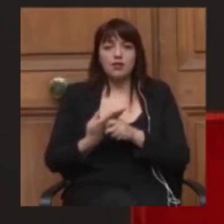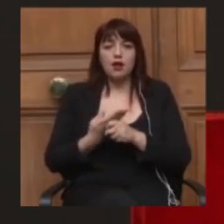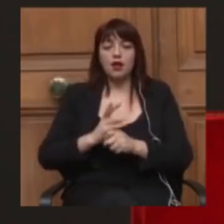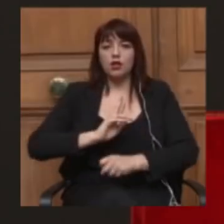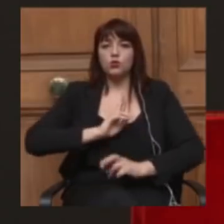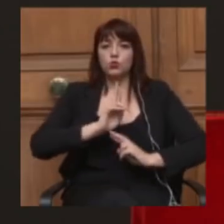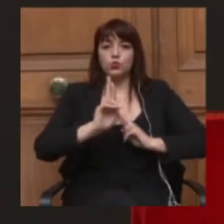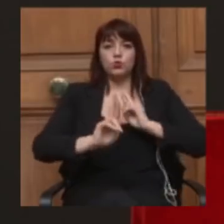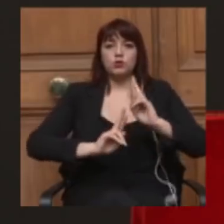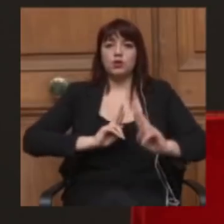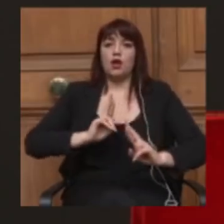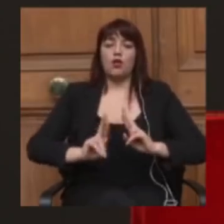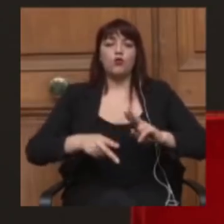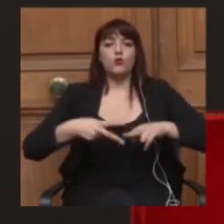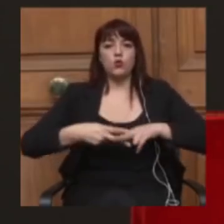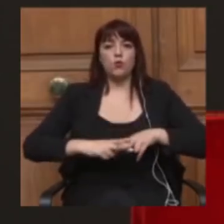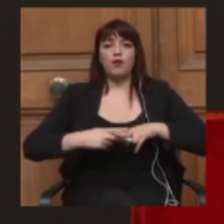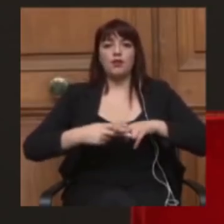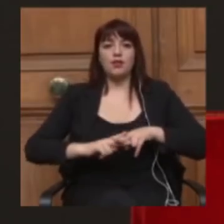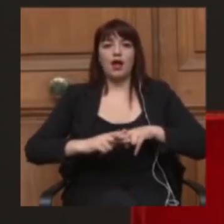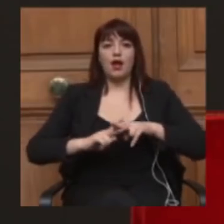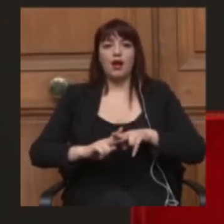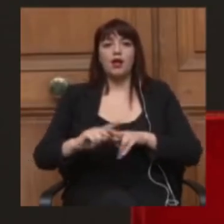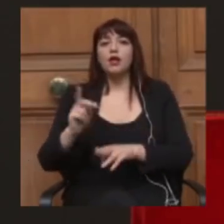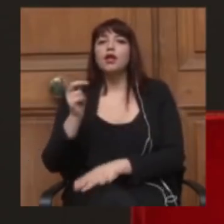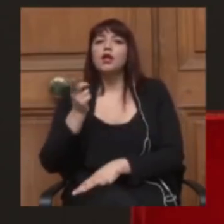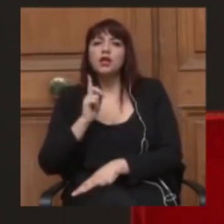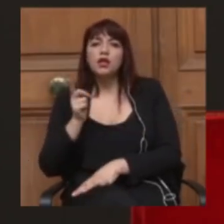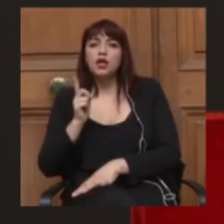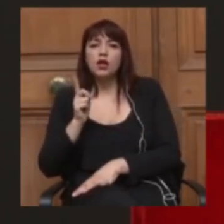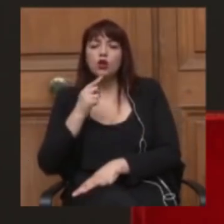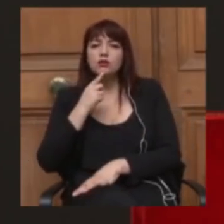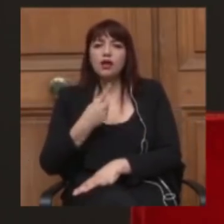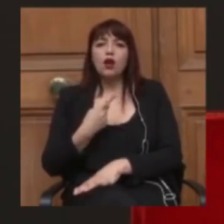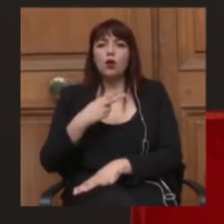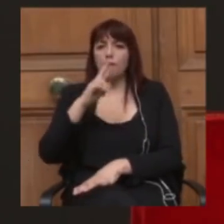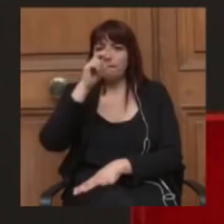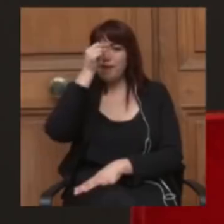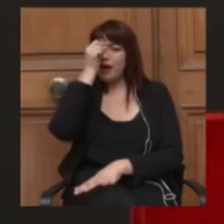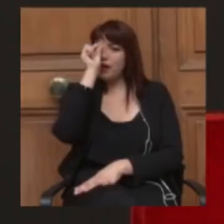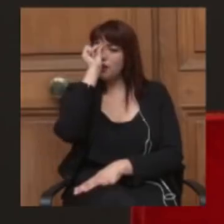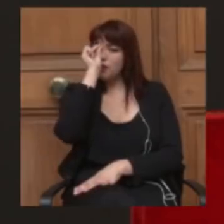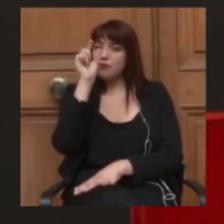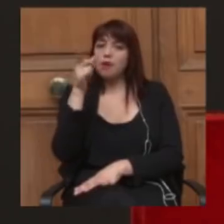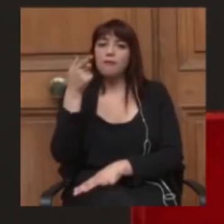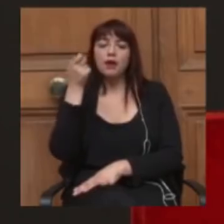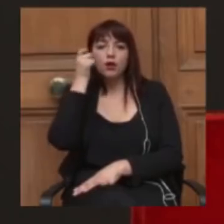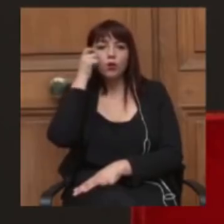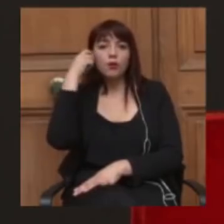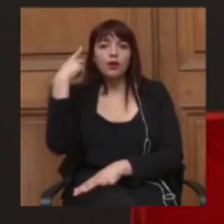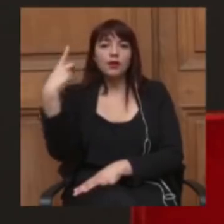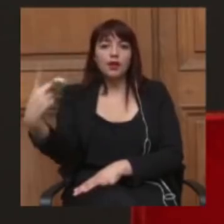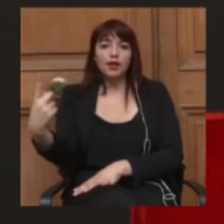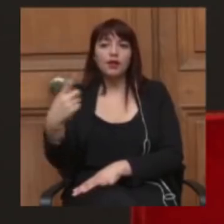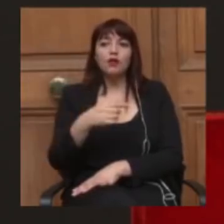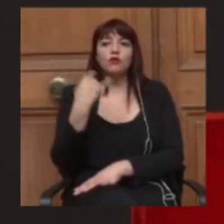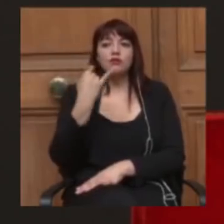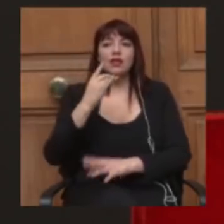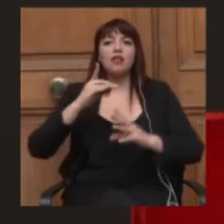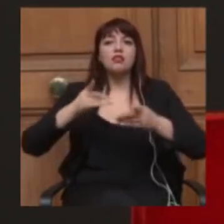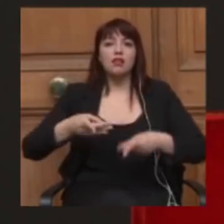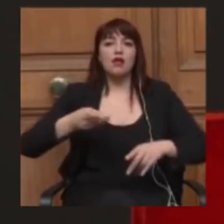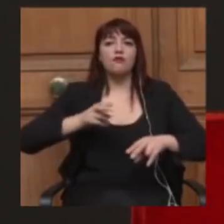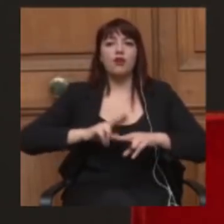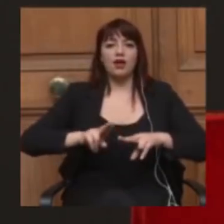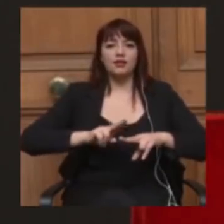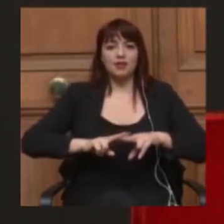the dominant paradigms for understanding what the university is for. After all, we come to